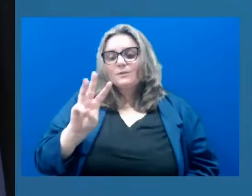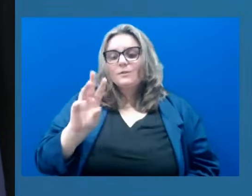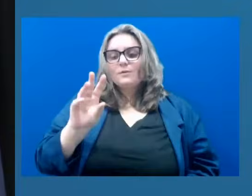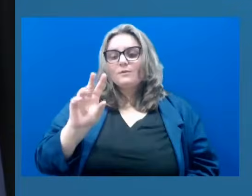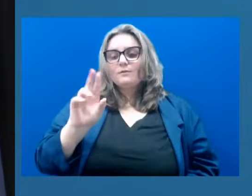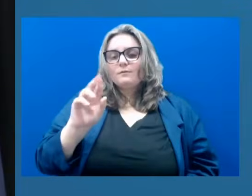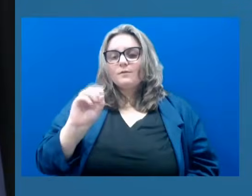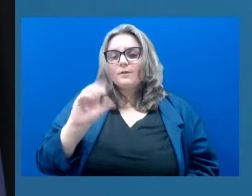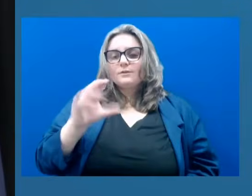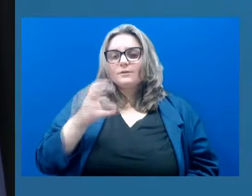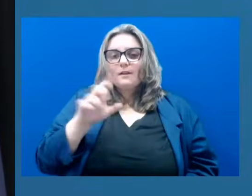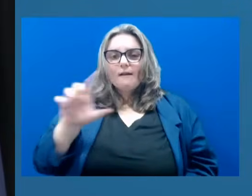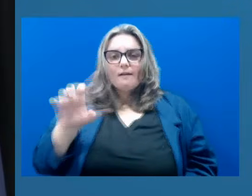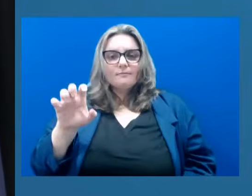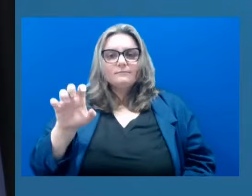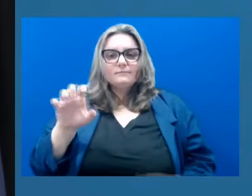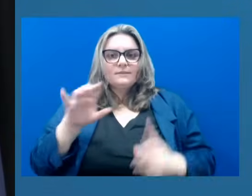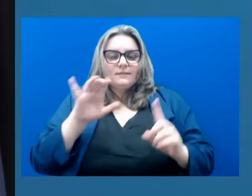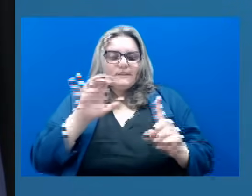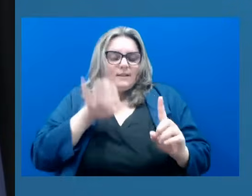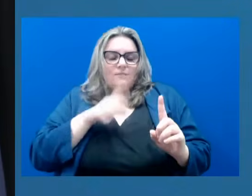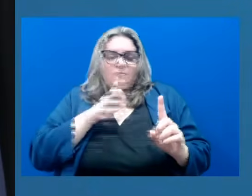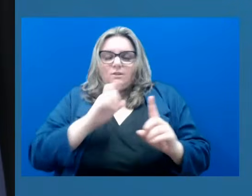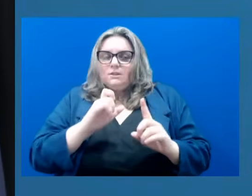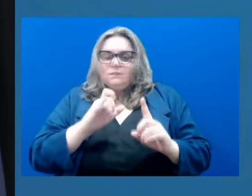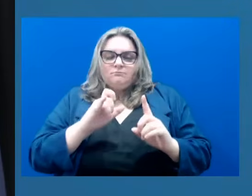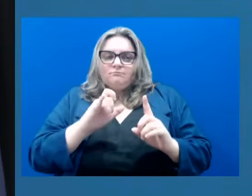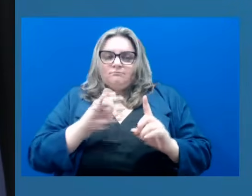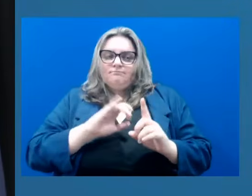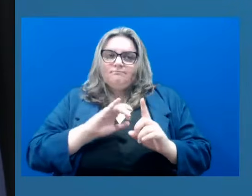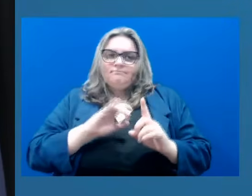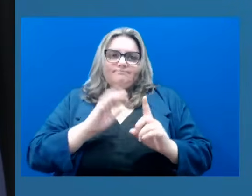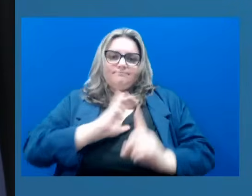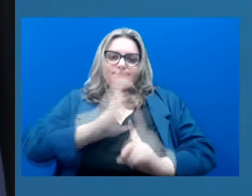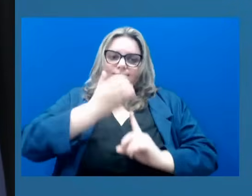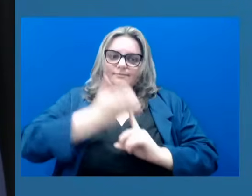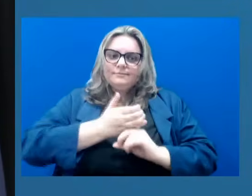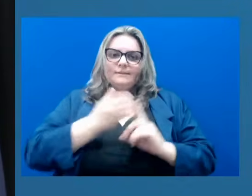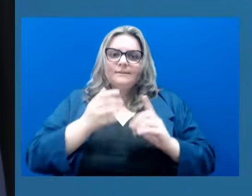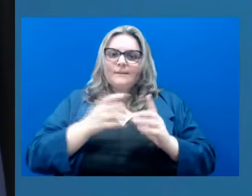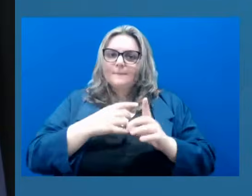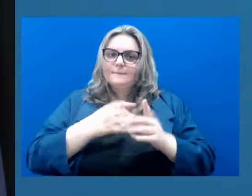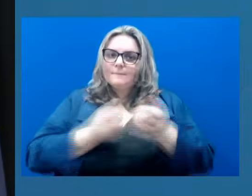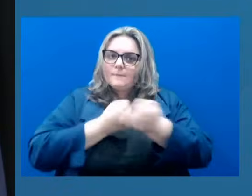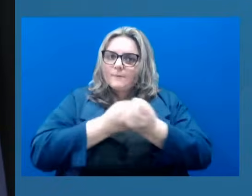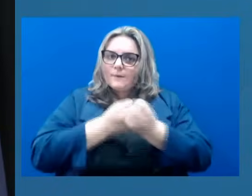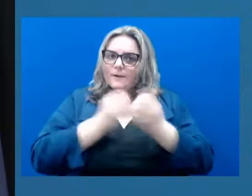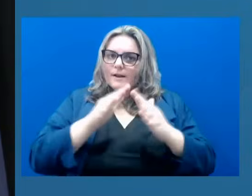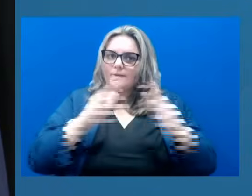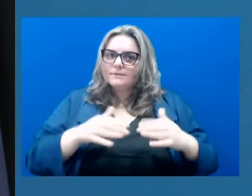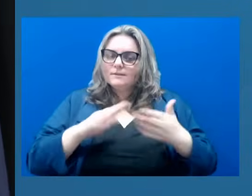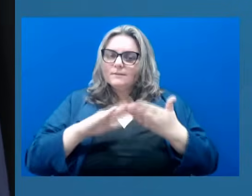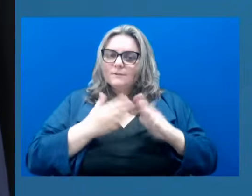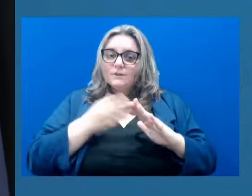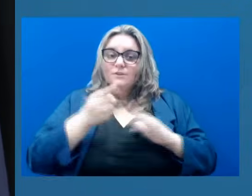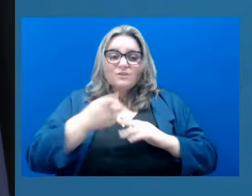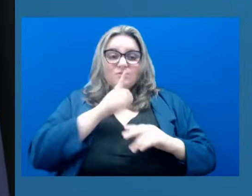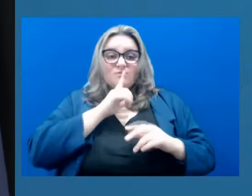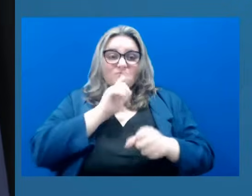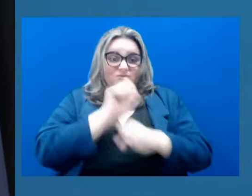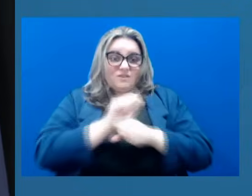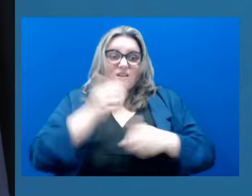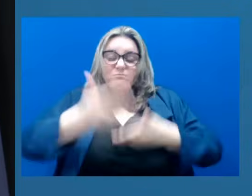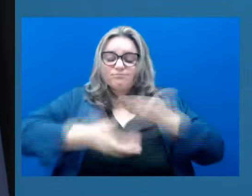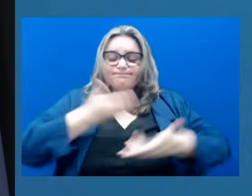ethos. And I want to say, you know, you build consensus, you know, you get the shovels in the ground, and the results speak for